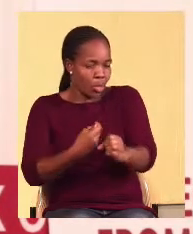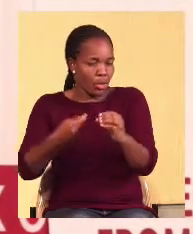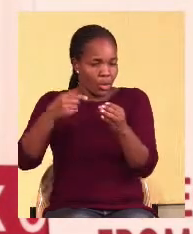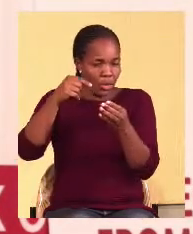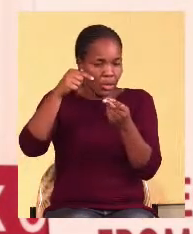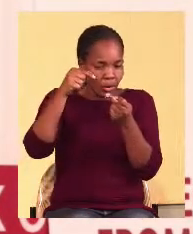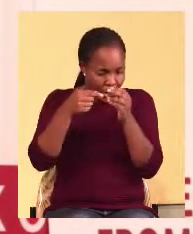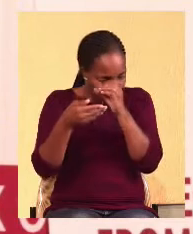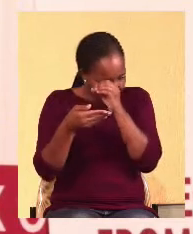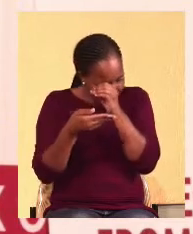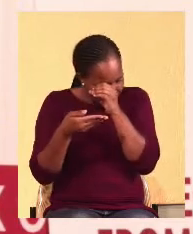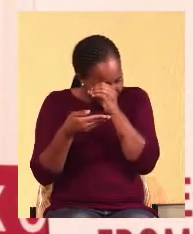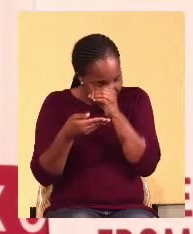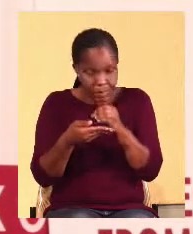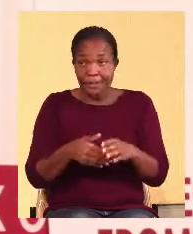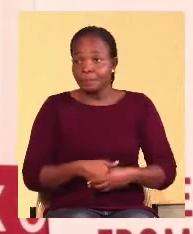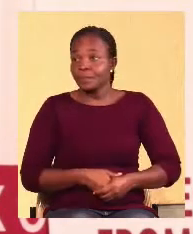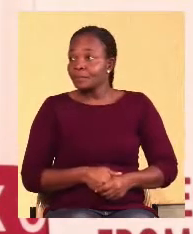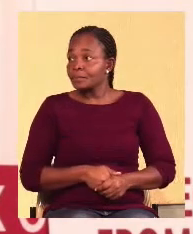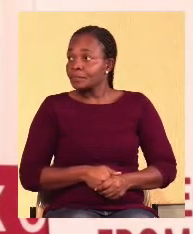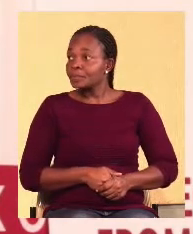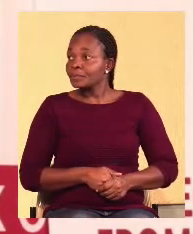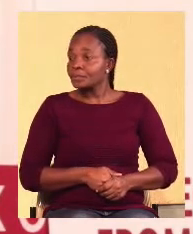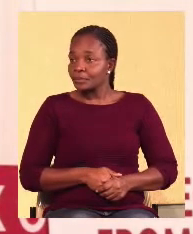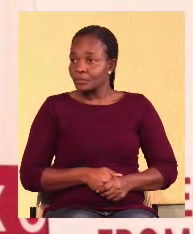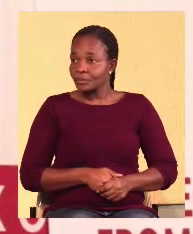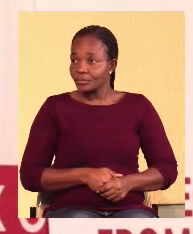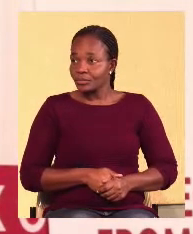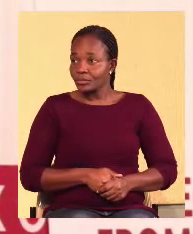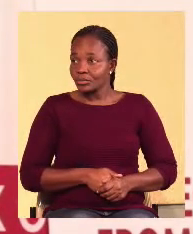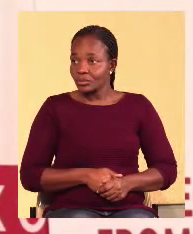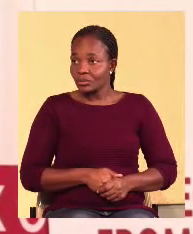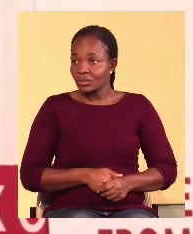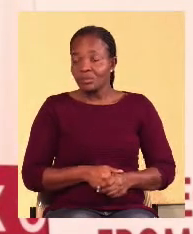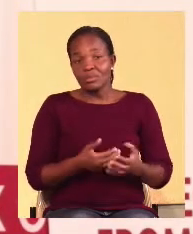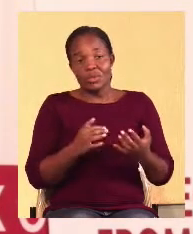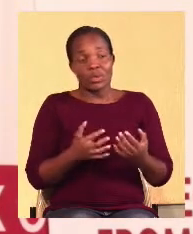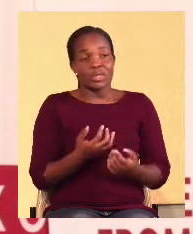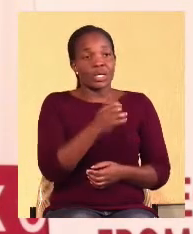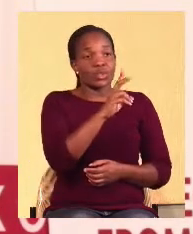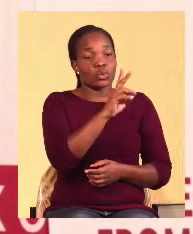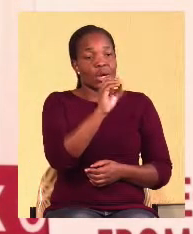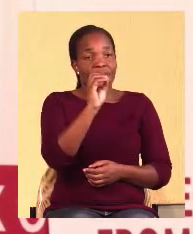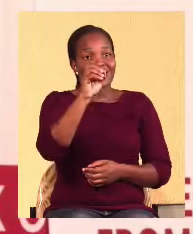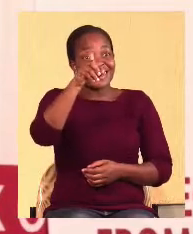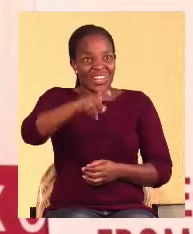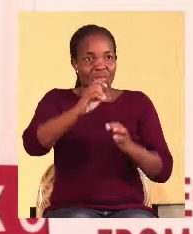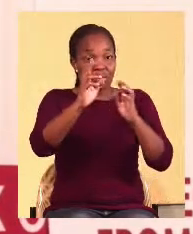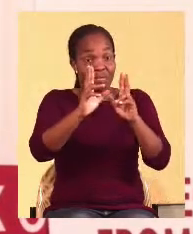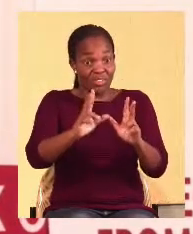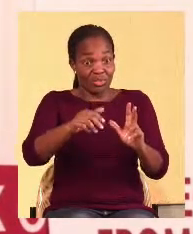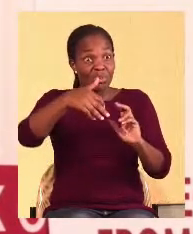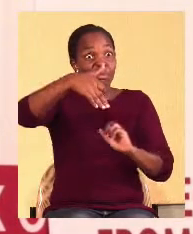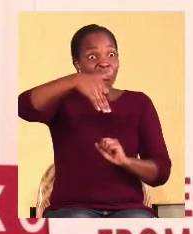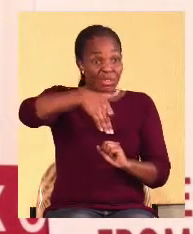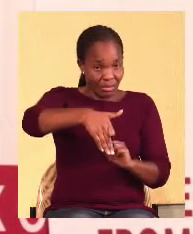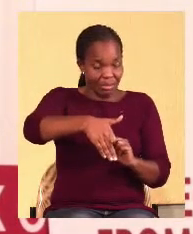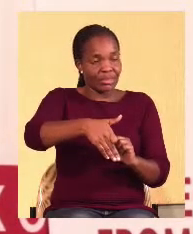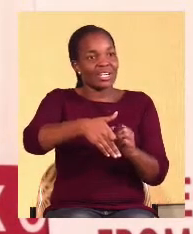our target is to get more than 200,000 people tested in Namibia